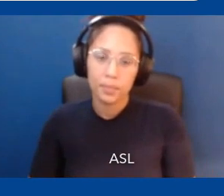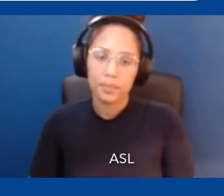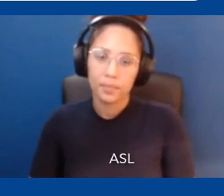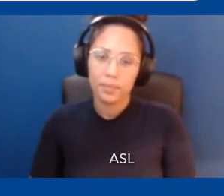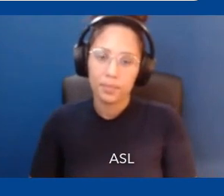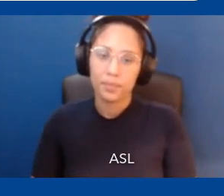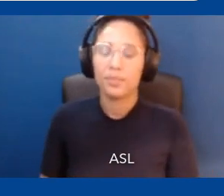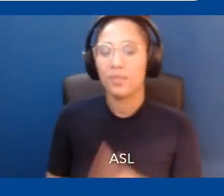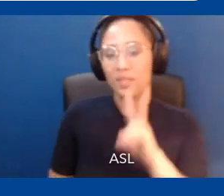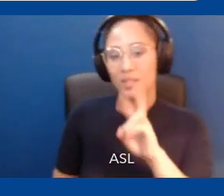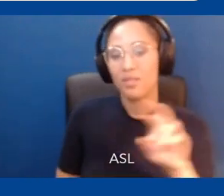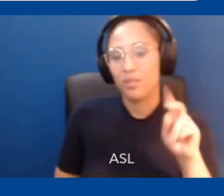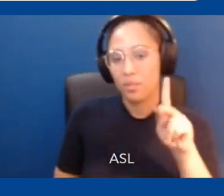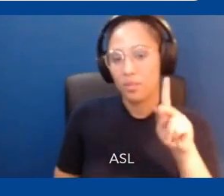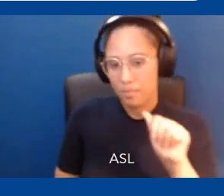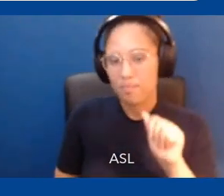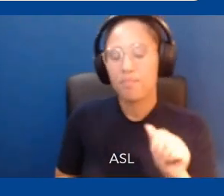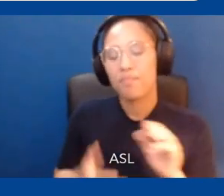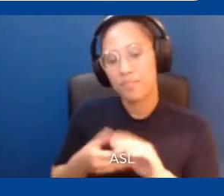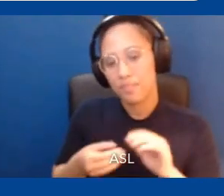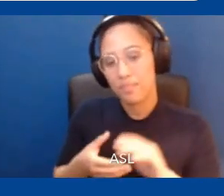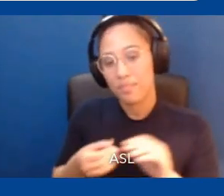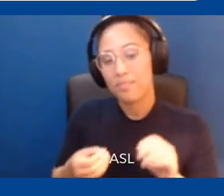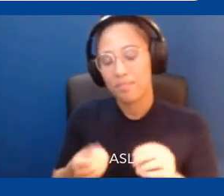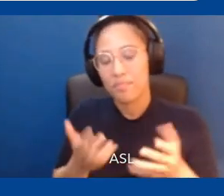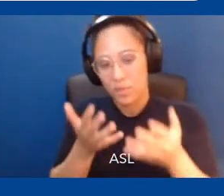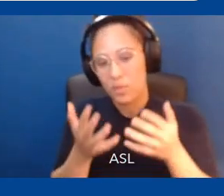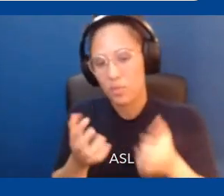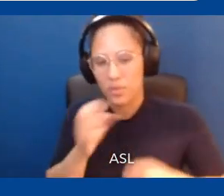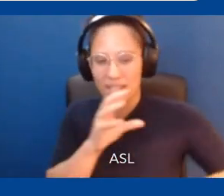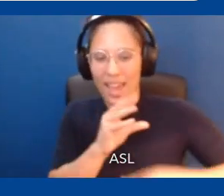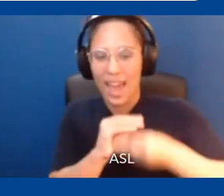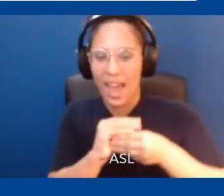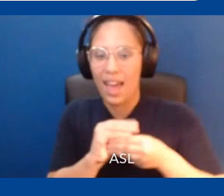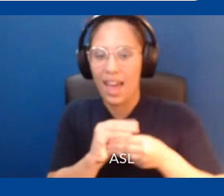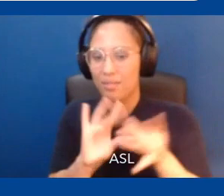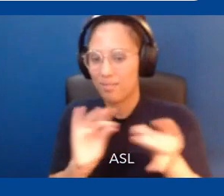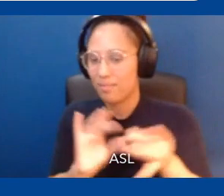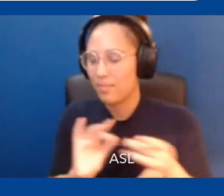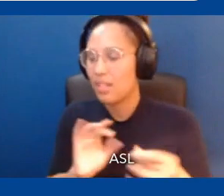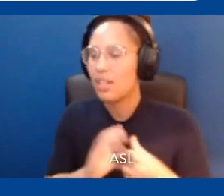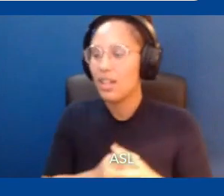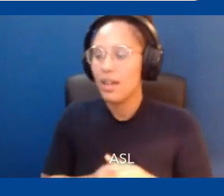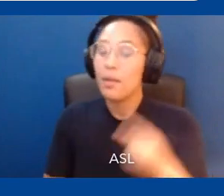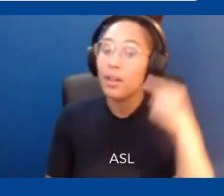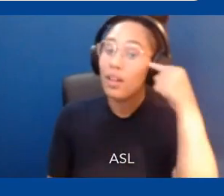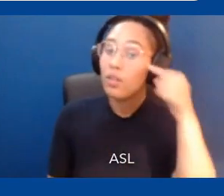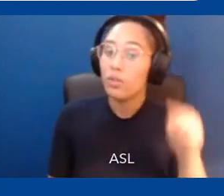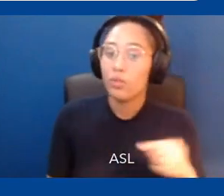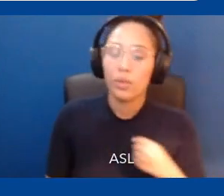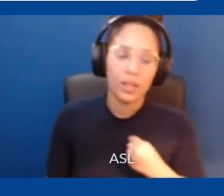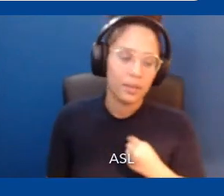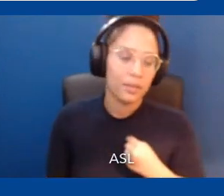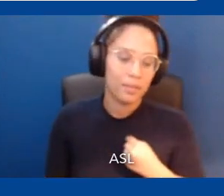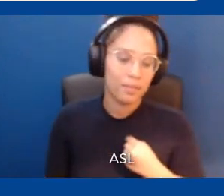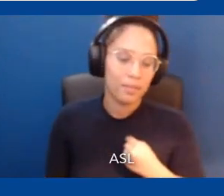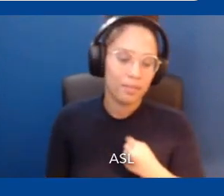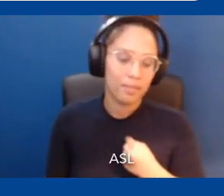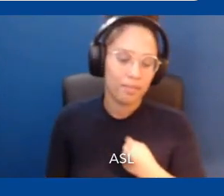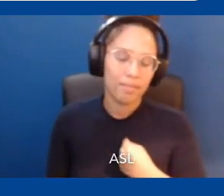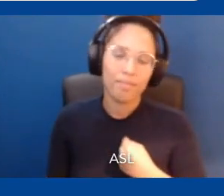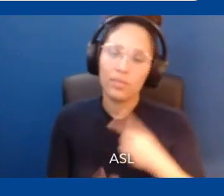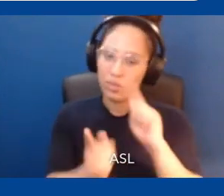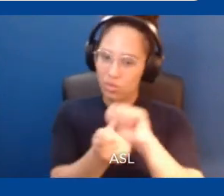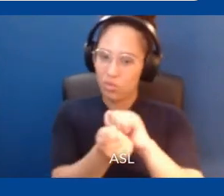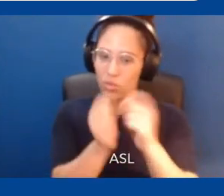I would like to add, this is Veronika. I think for me, the idea of translation is really